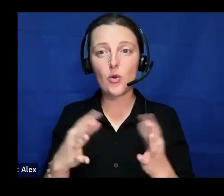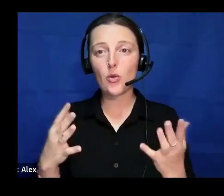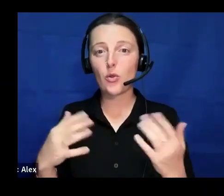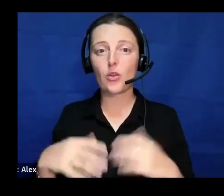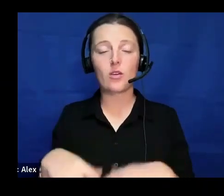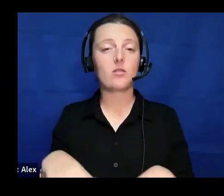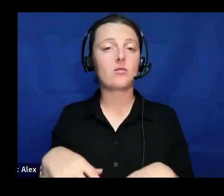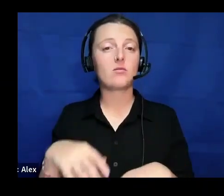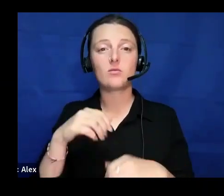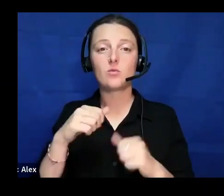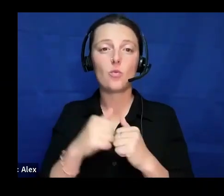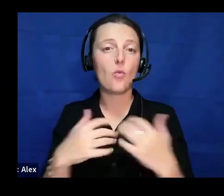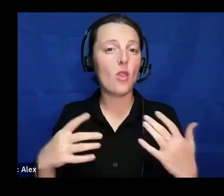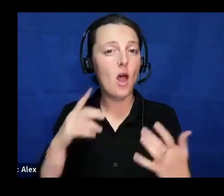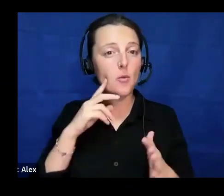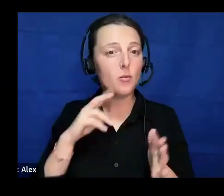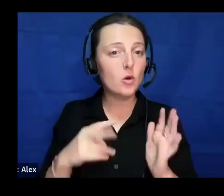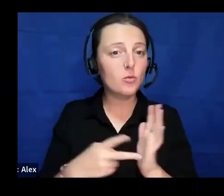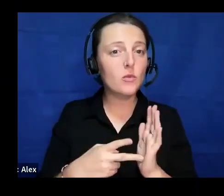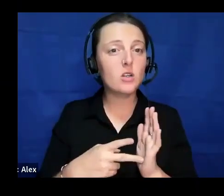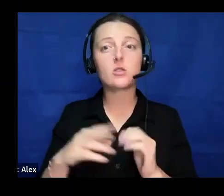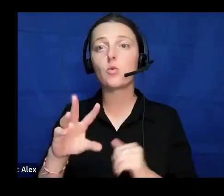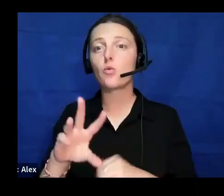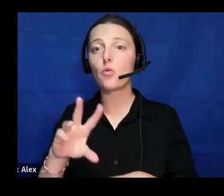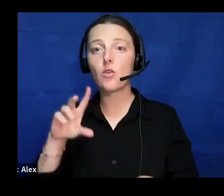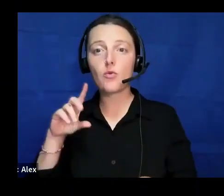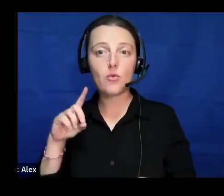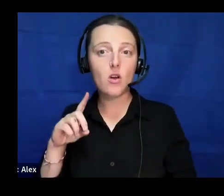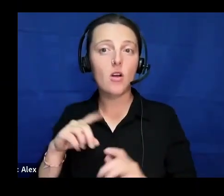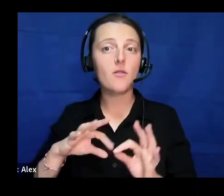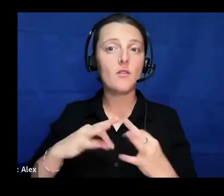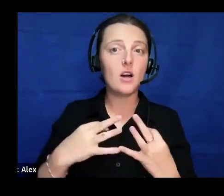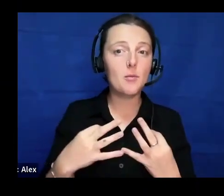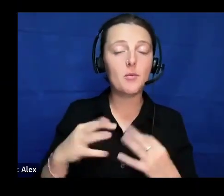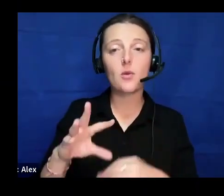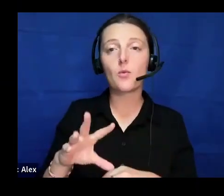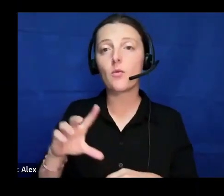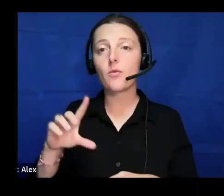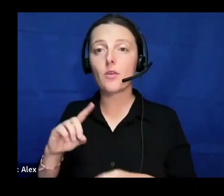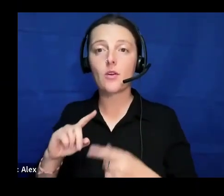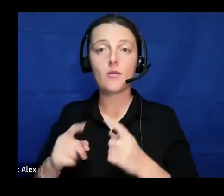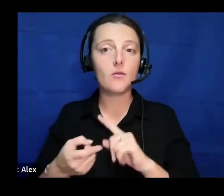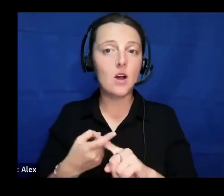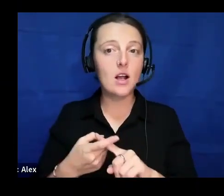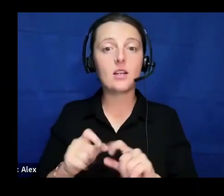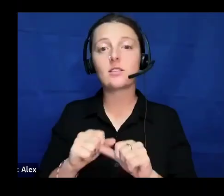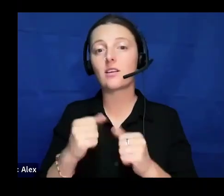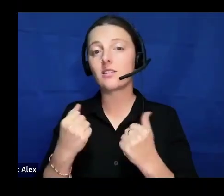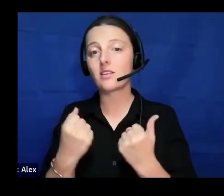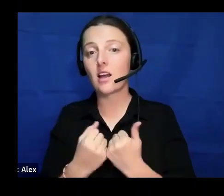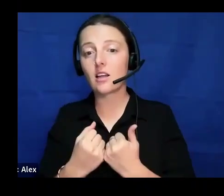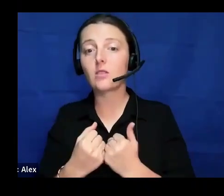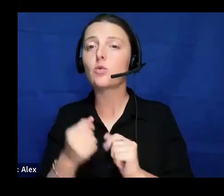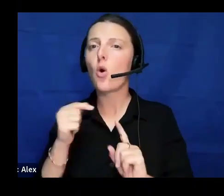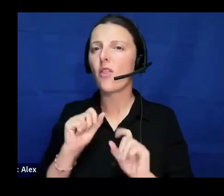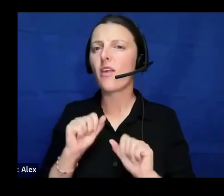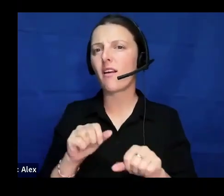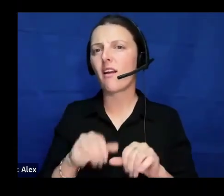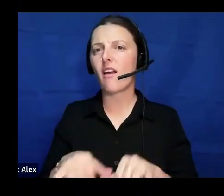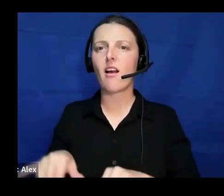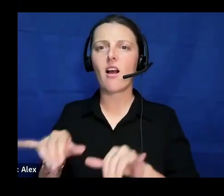or society. So again, a lot of these things are very common for depression or other mental health conditions, but if untreated,